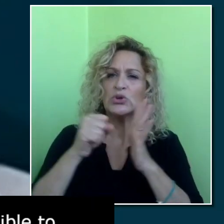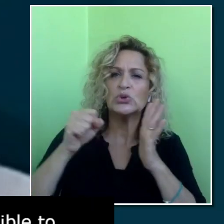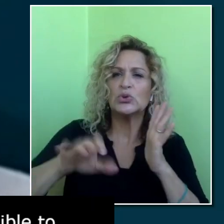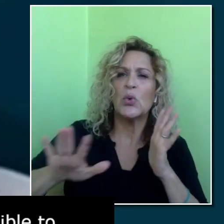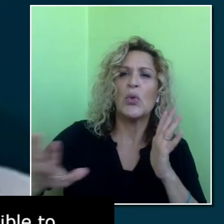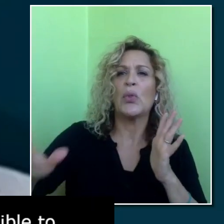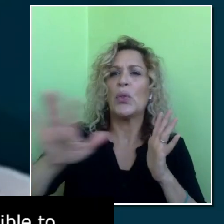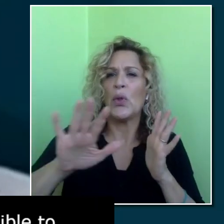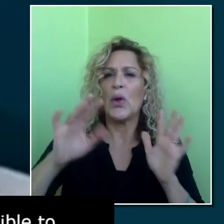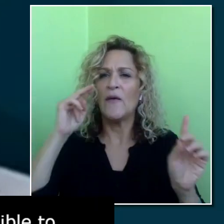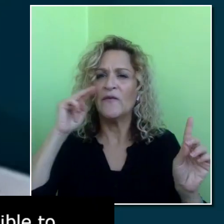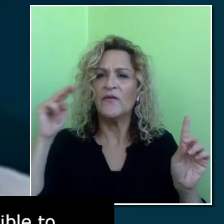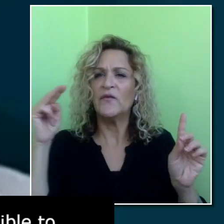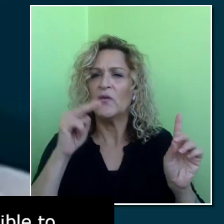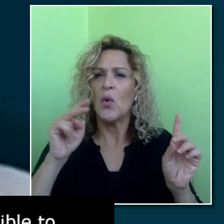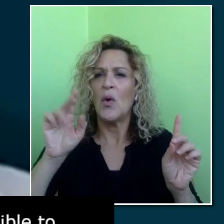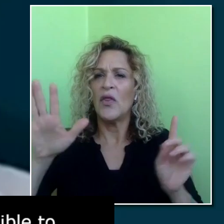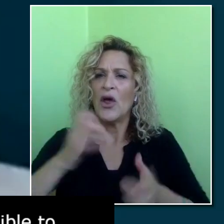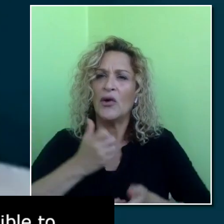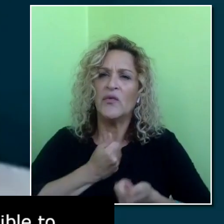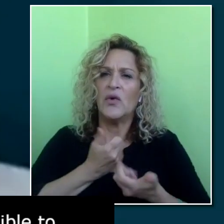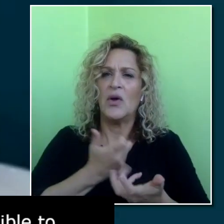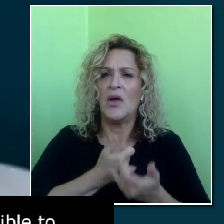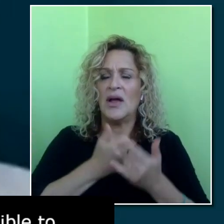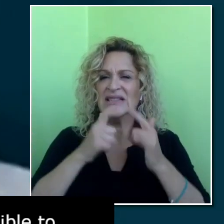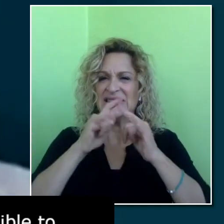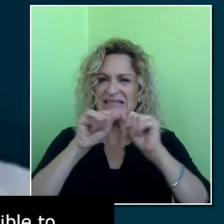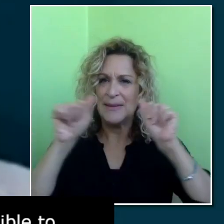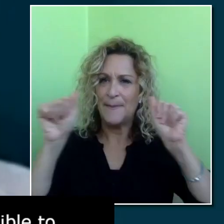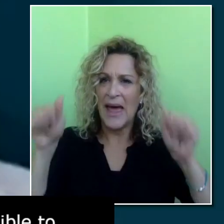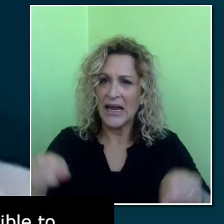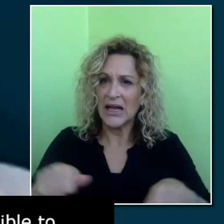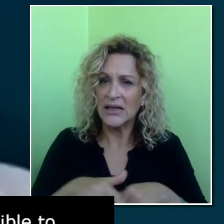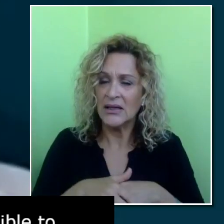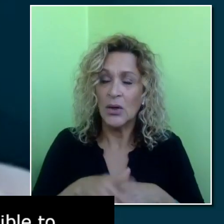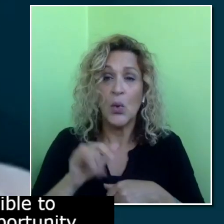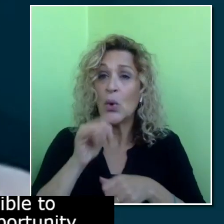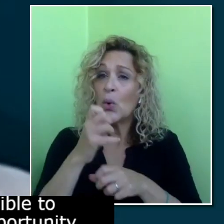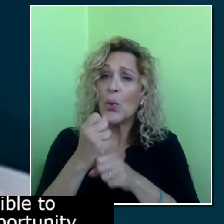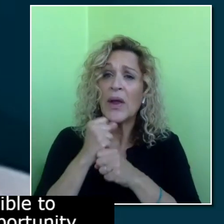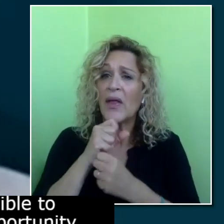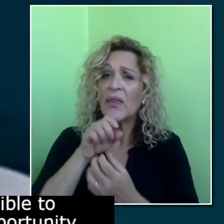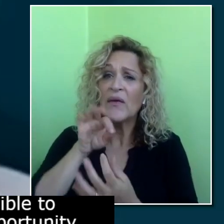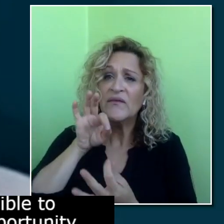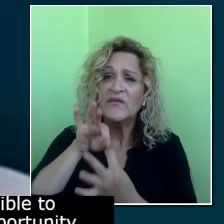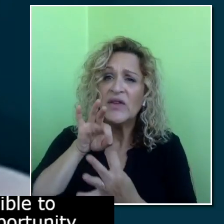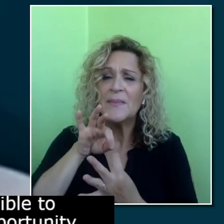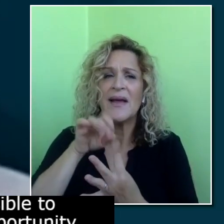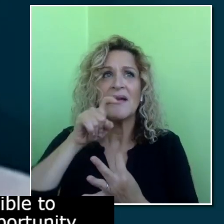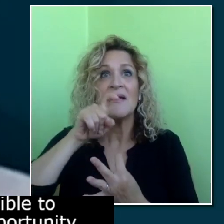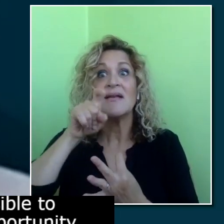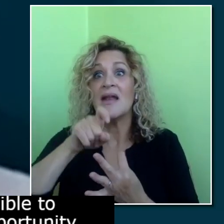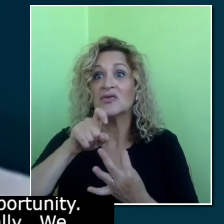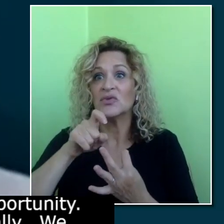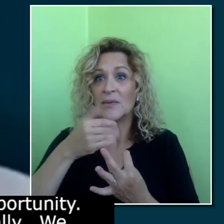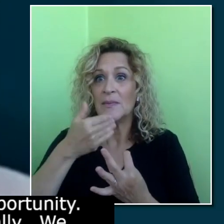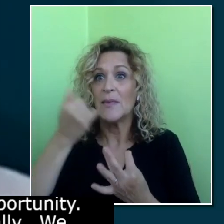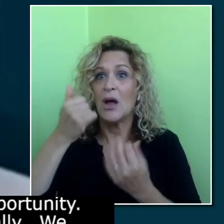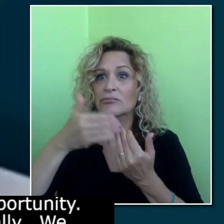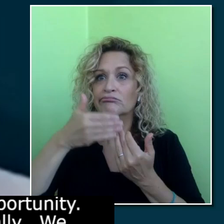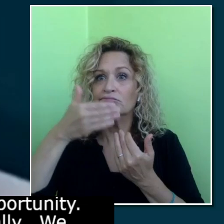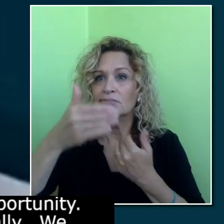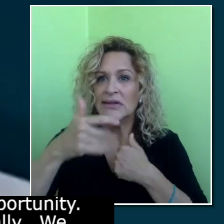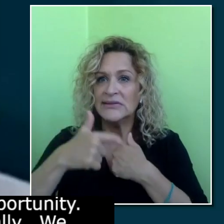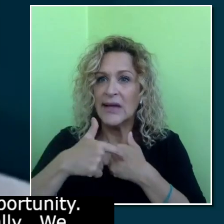perspectives systematically. We don't get the feedback necessary to make things better the next time, and the next